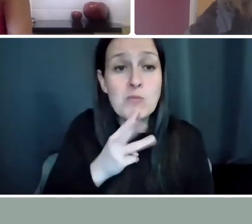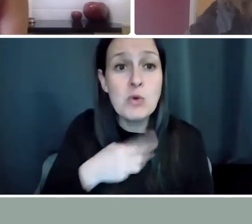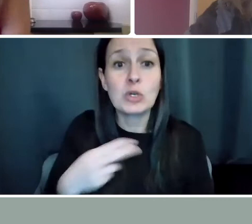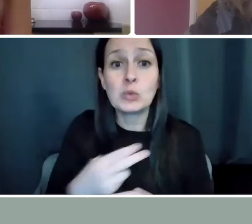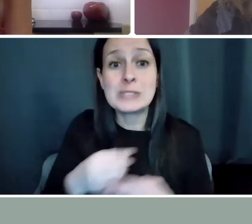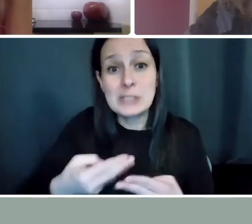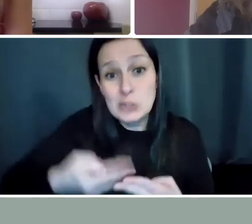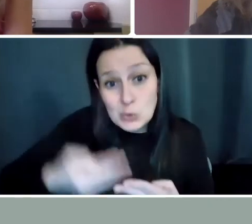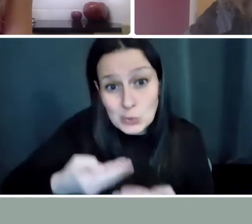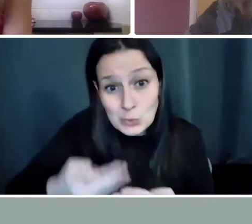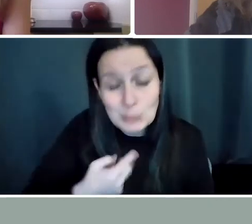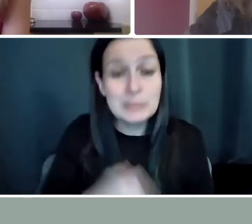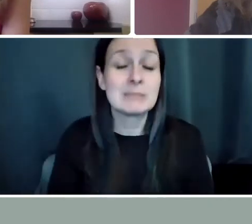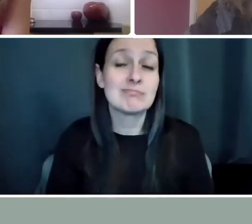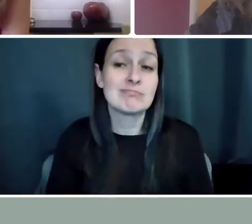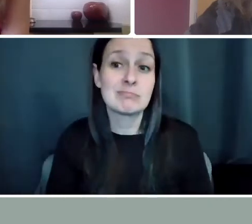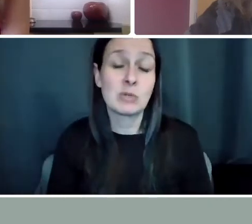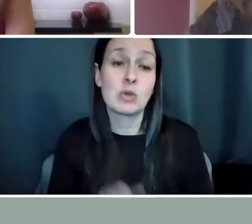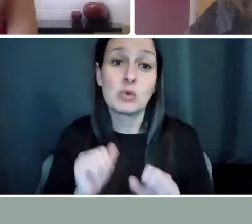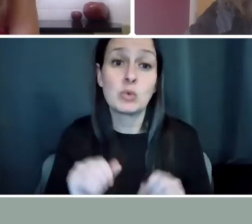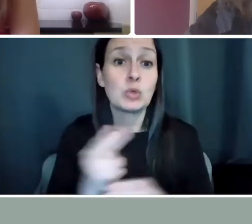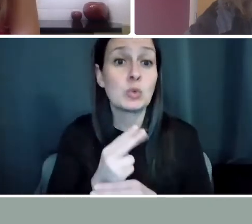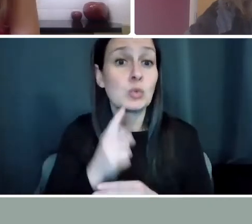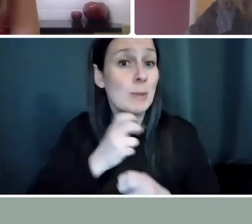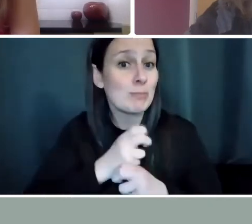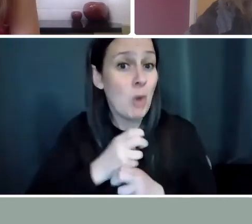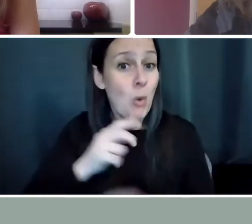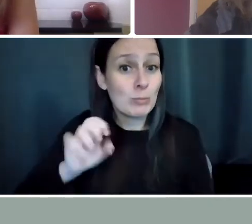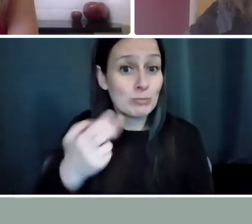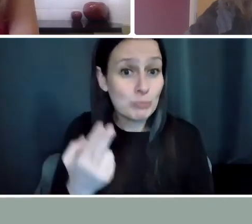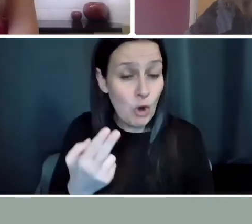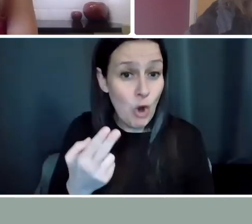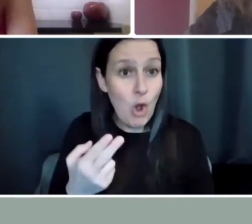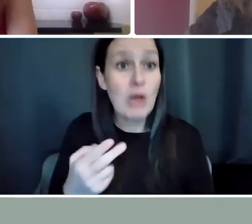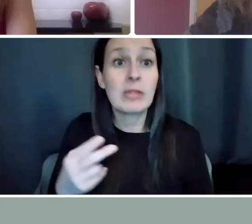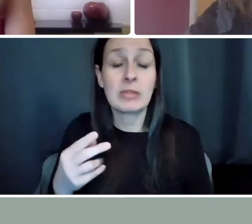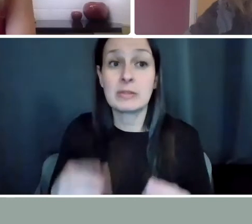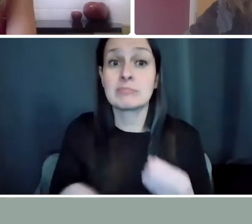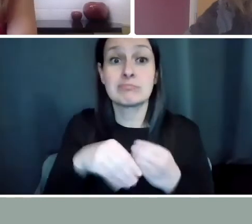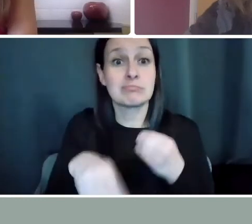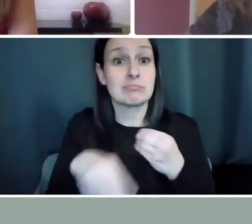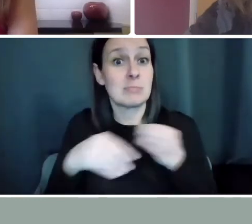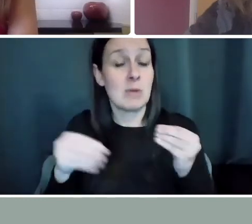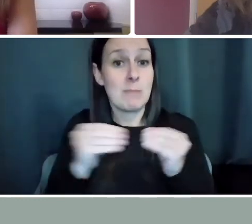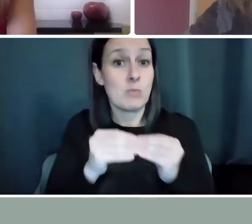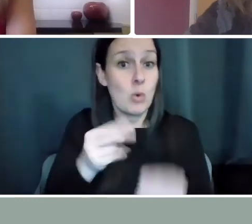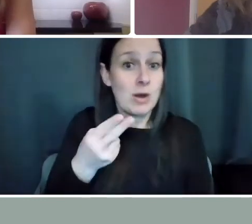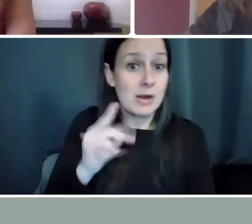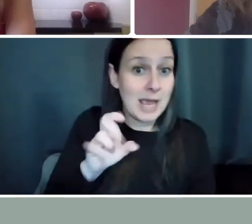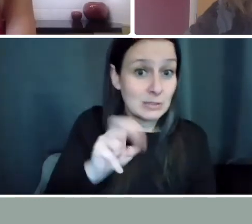soup. You could even do something like bone broth as a way of like multitasking your goals and getting